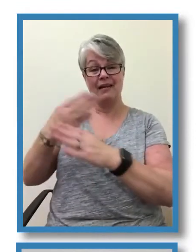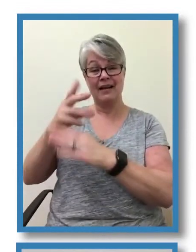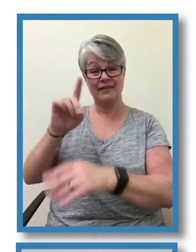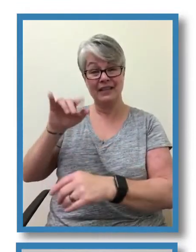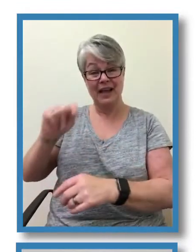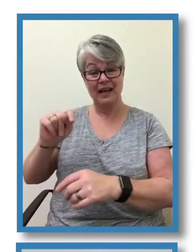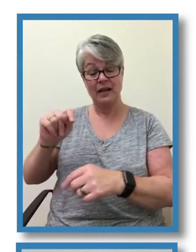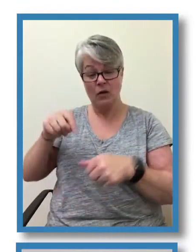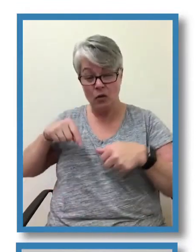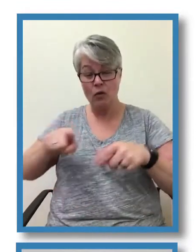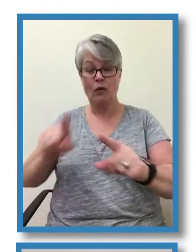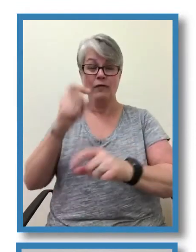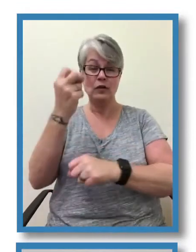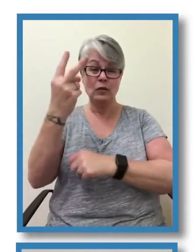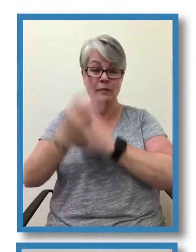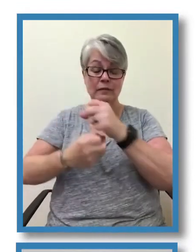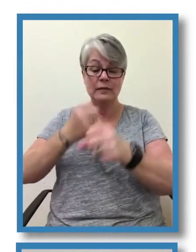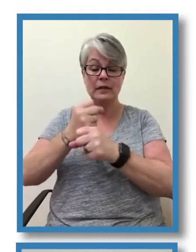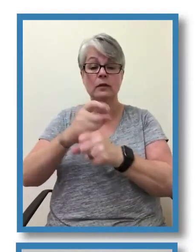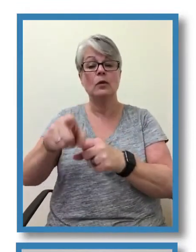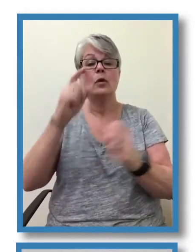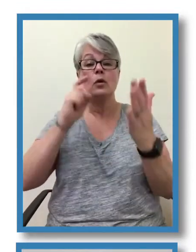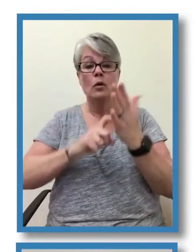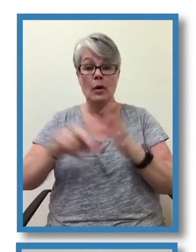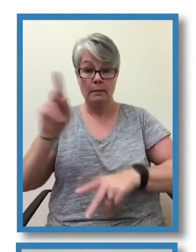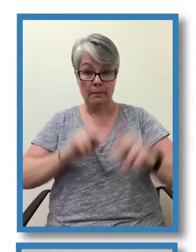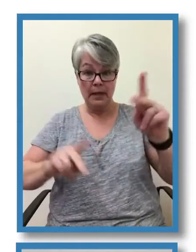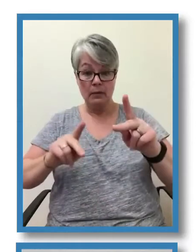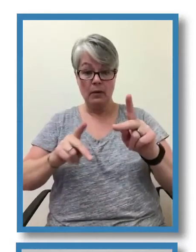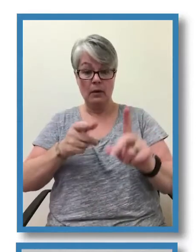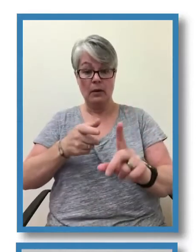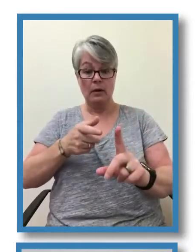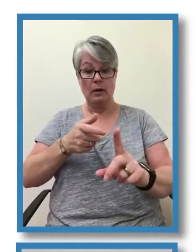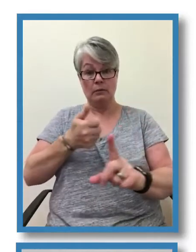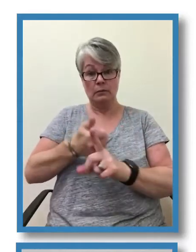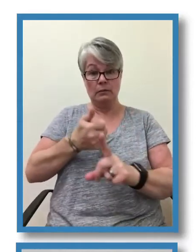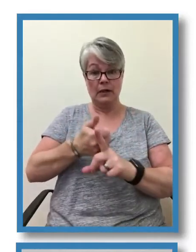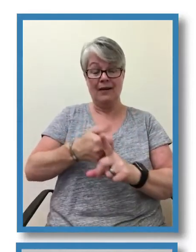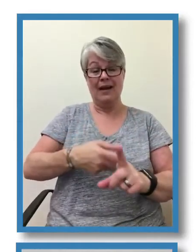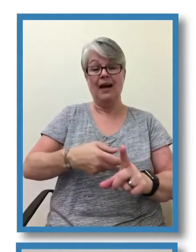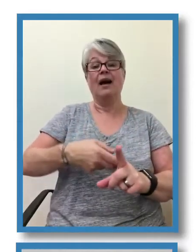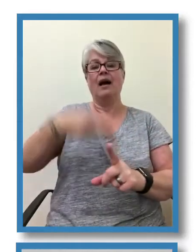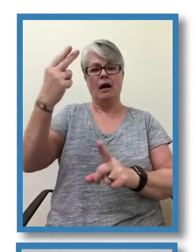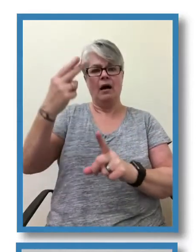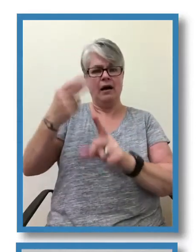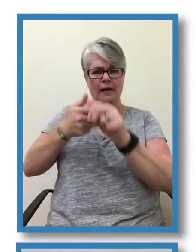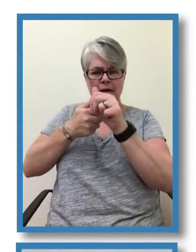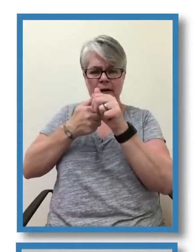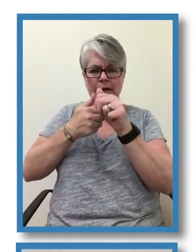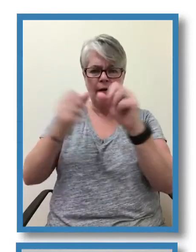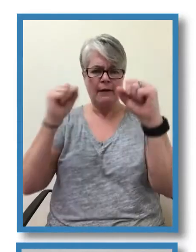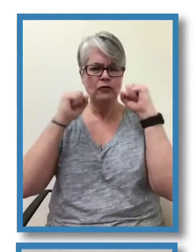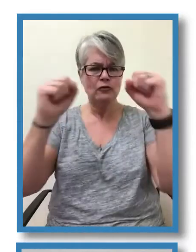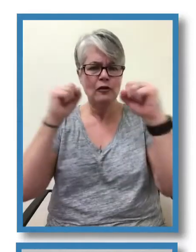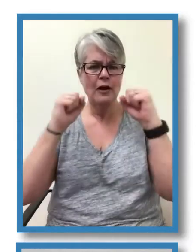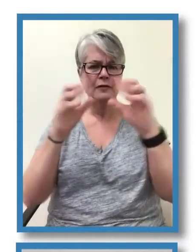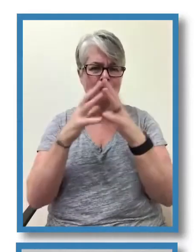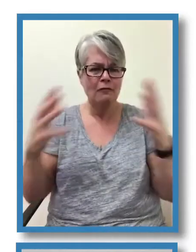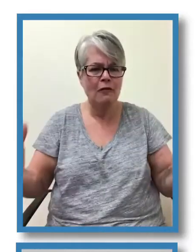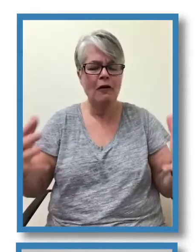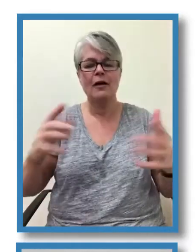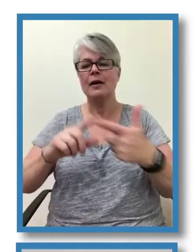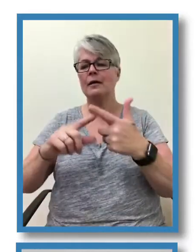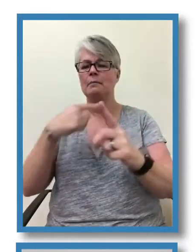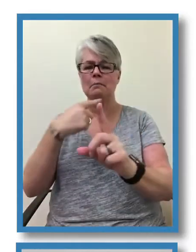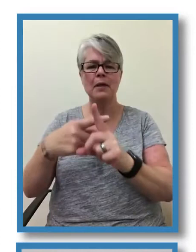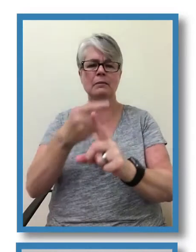high Mediterranean diet score compared to the people who had the low physical activity and low diet score, that the likelihood